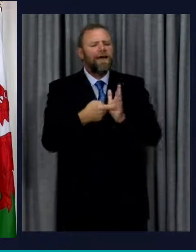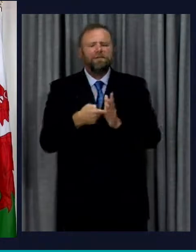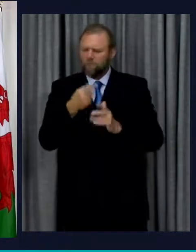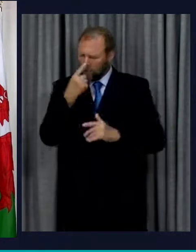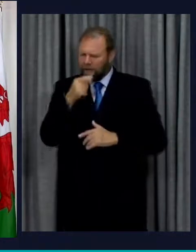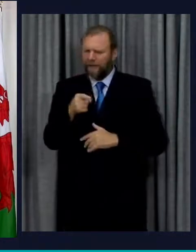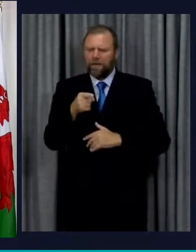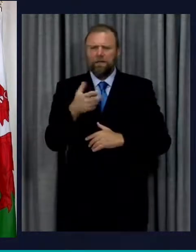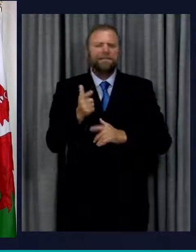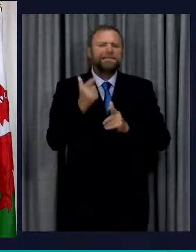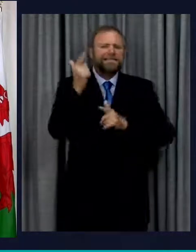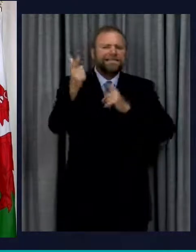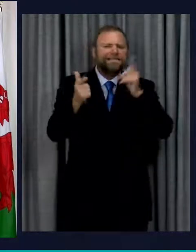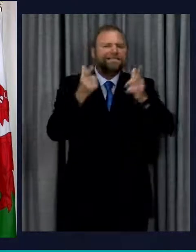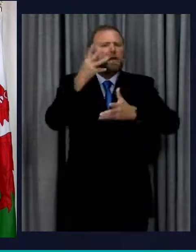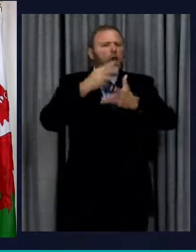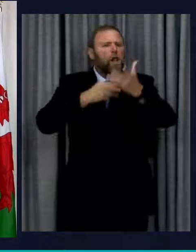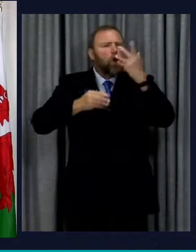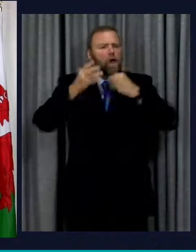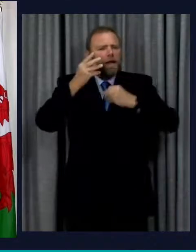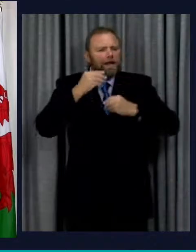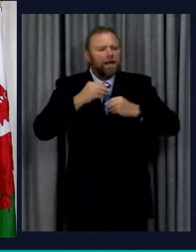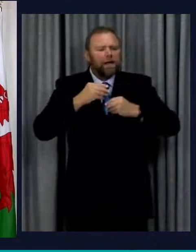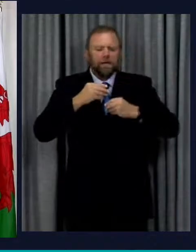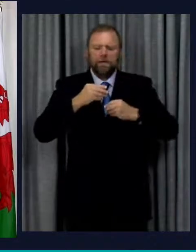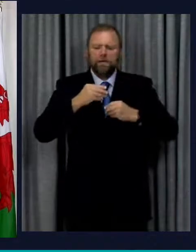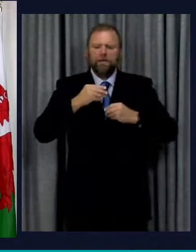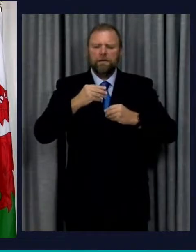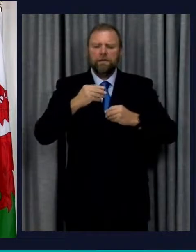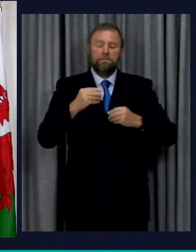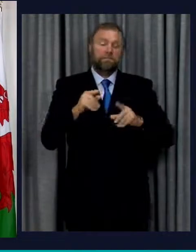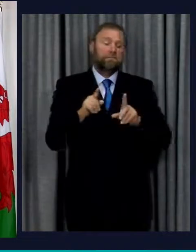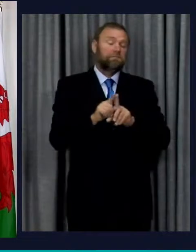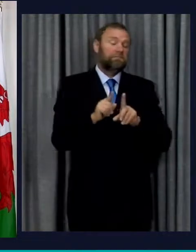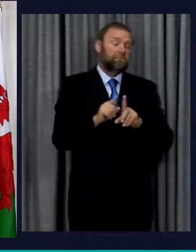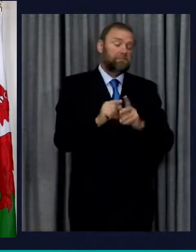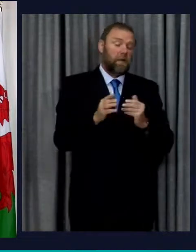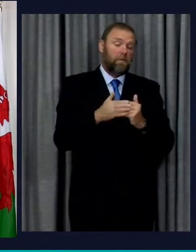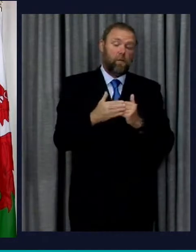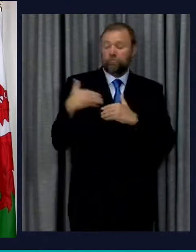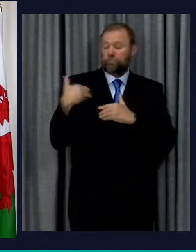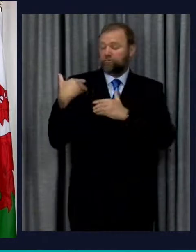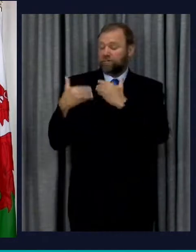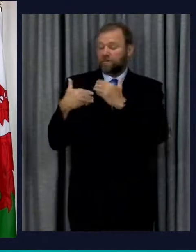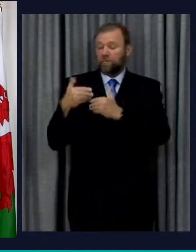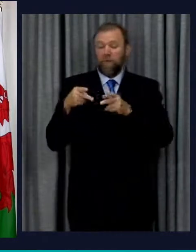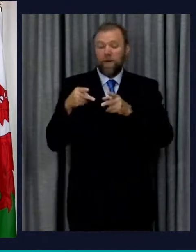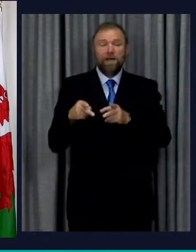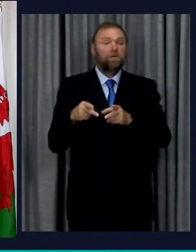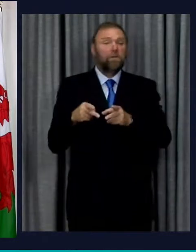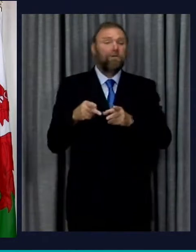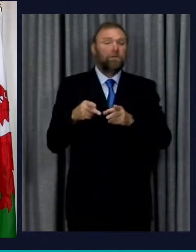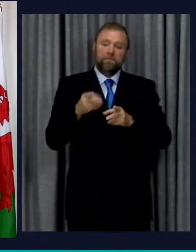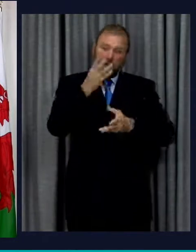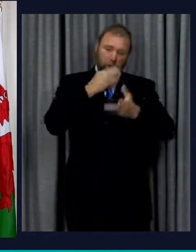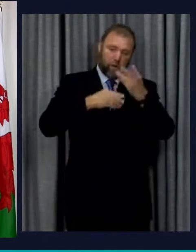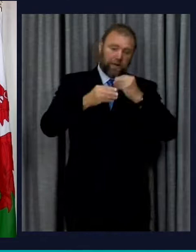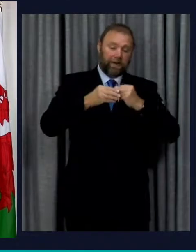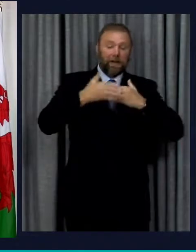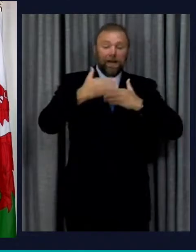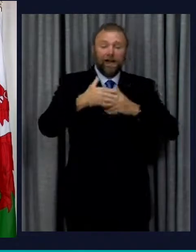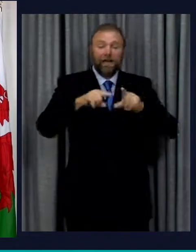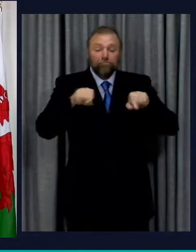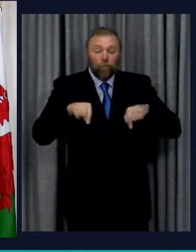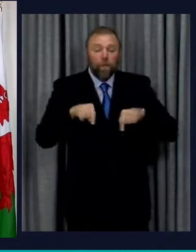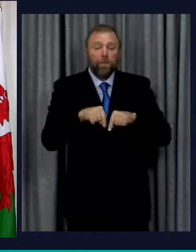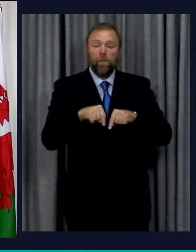that's possible, as well as, if you like, the more traditional ways of learning in a class or a lecture room as well. So I wouldn't